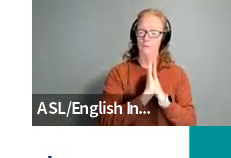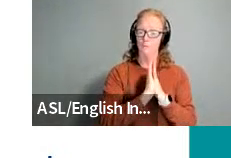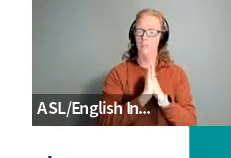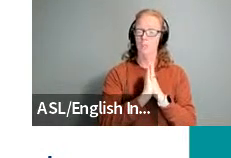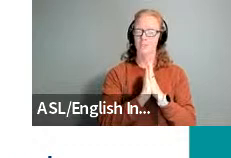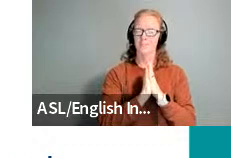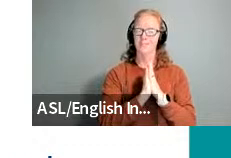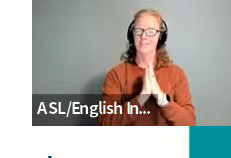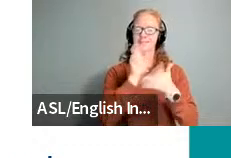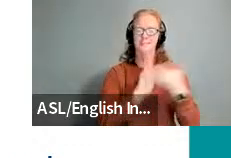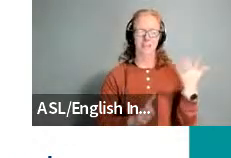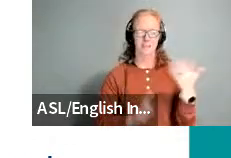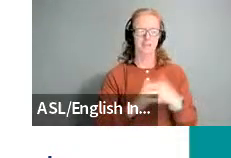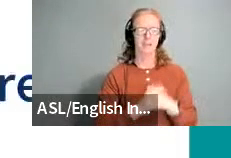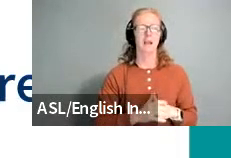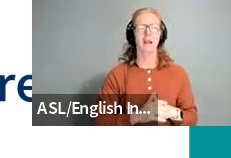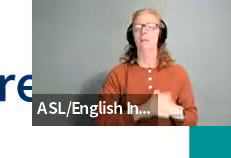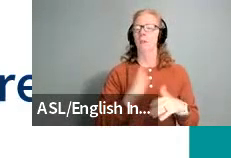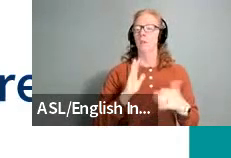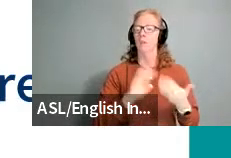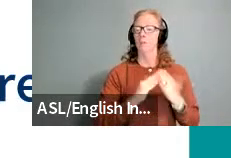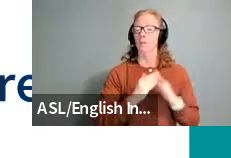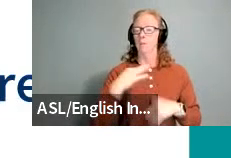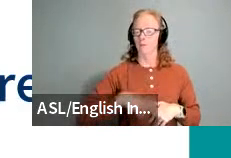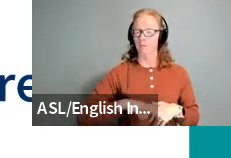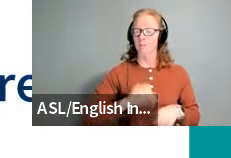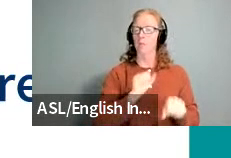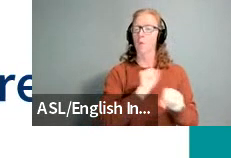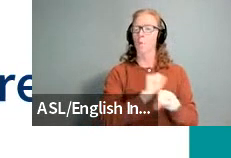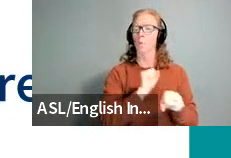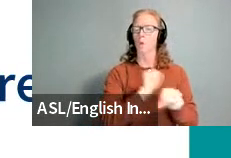benefits and workforce opportunities.